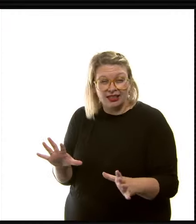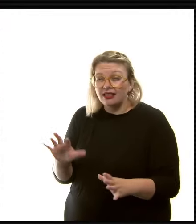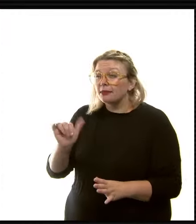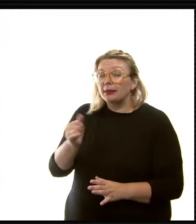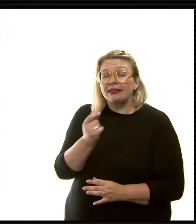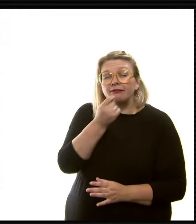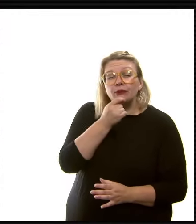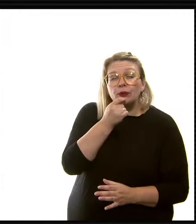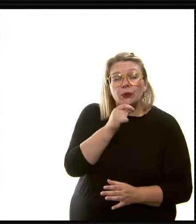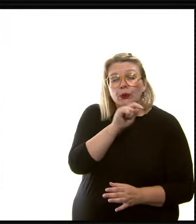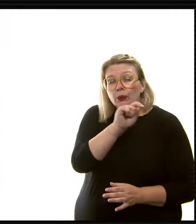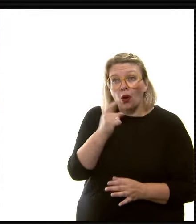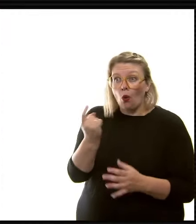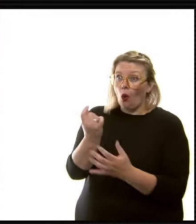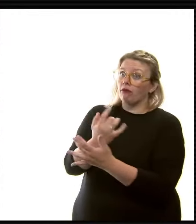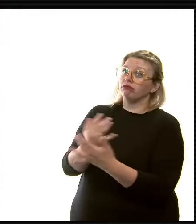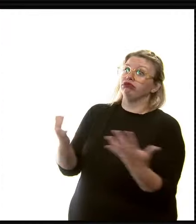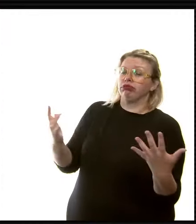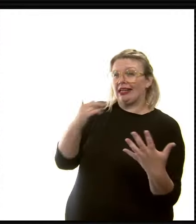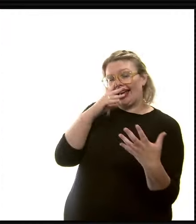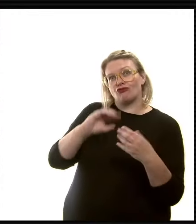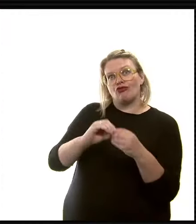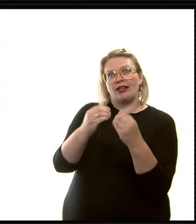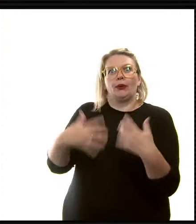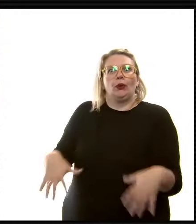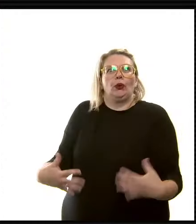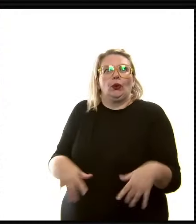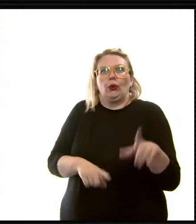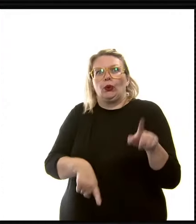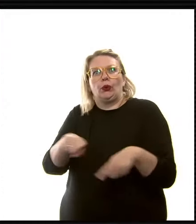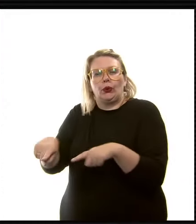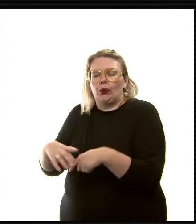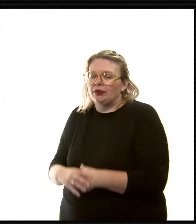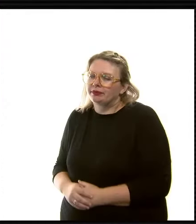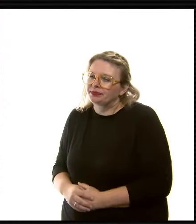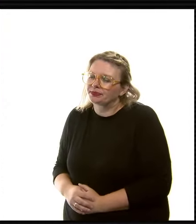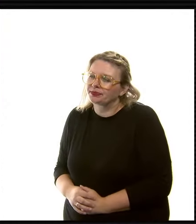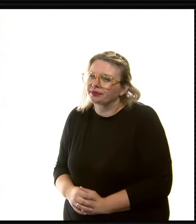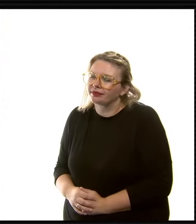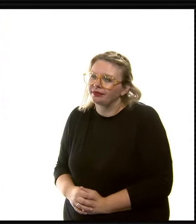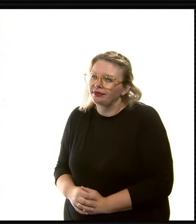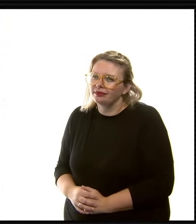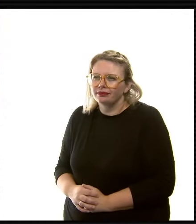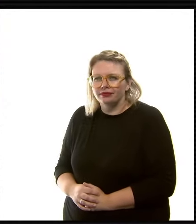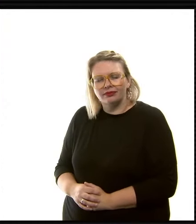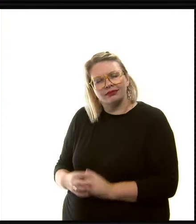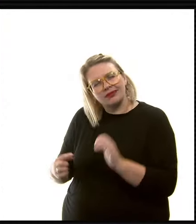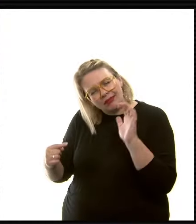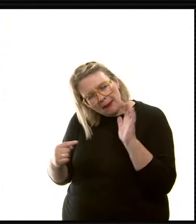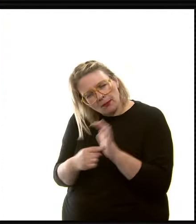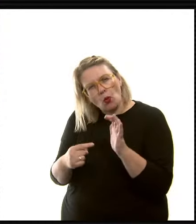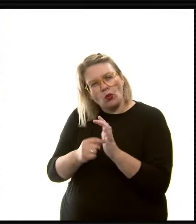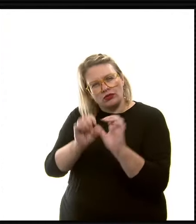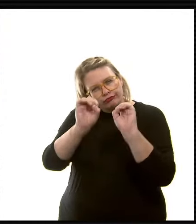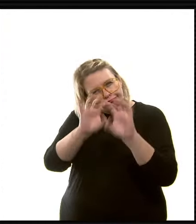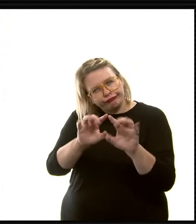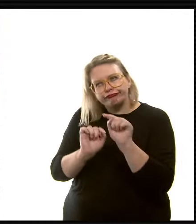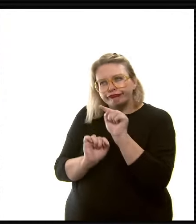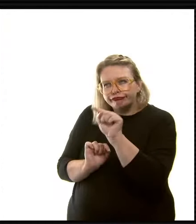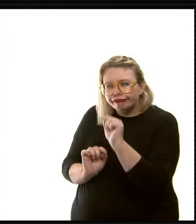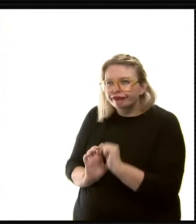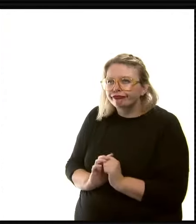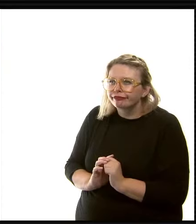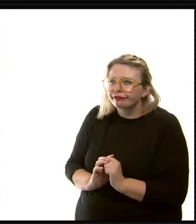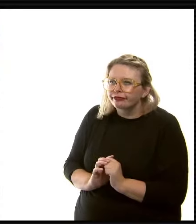or thousands like you have here, you can create something incredible. But the most important thing I really want to call attention to this set here is that it's